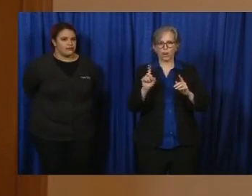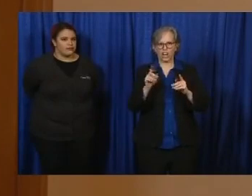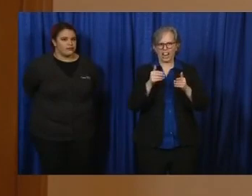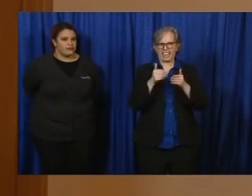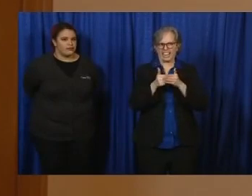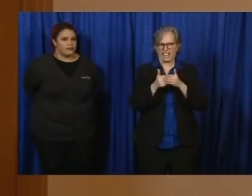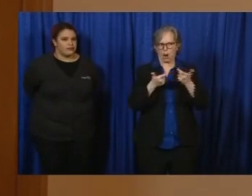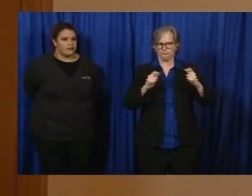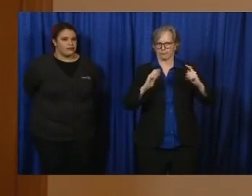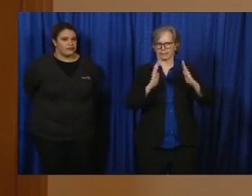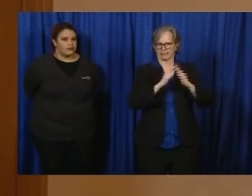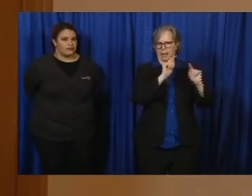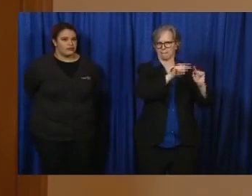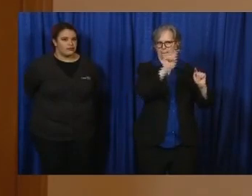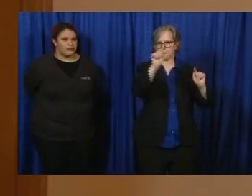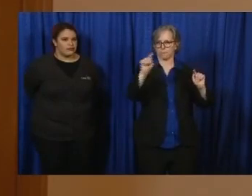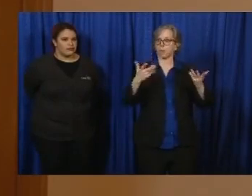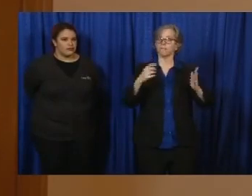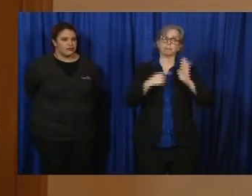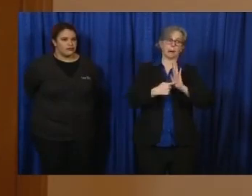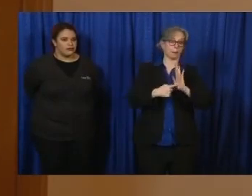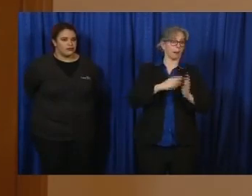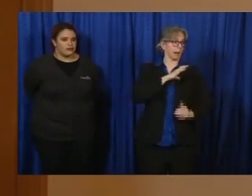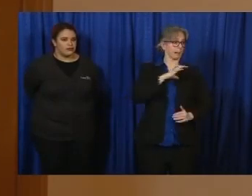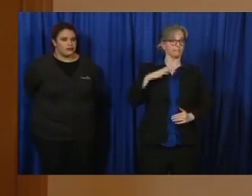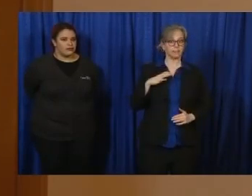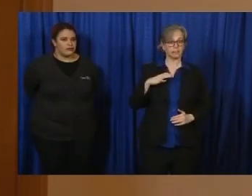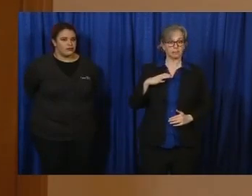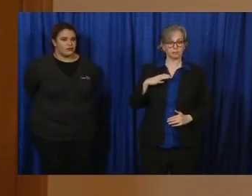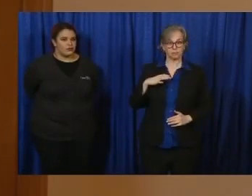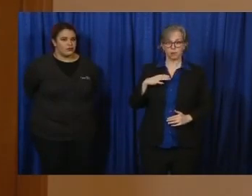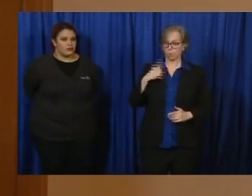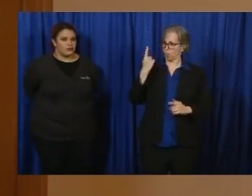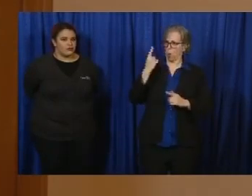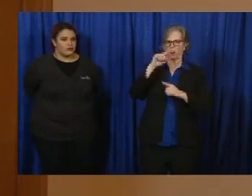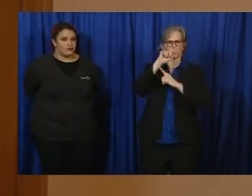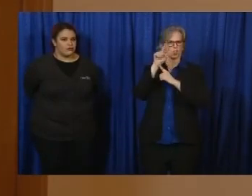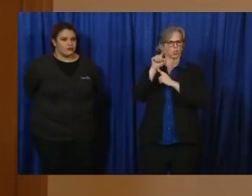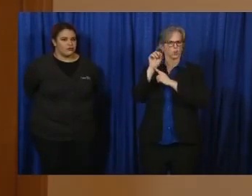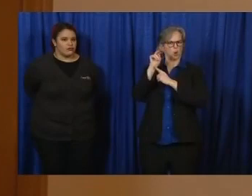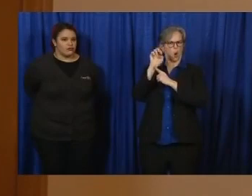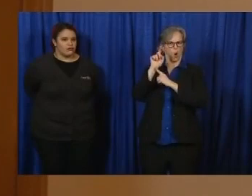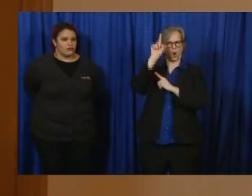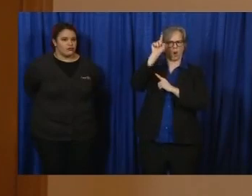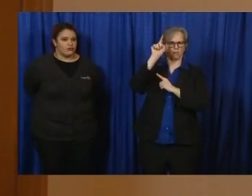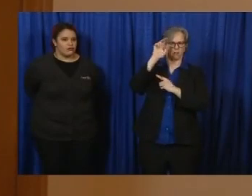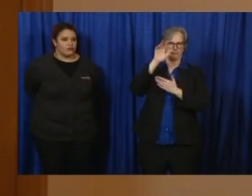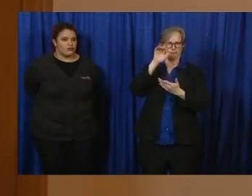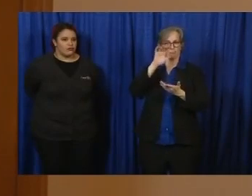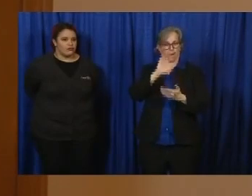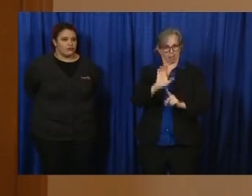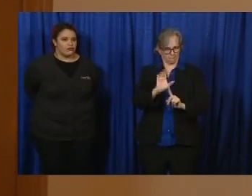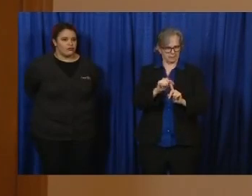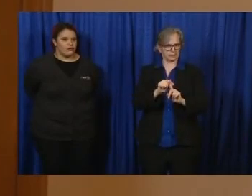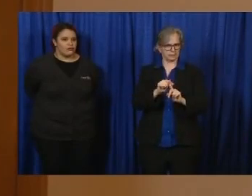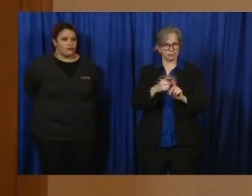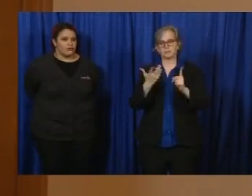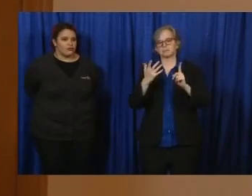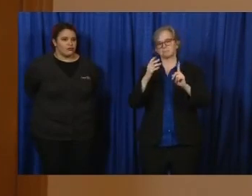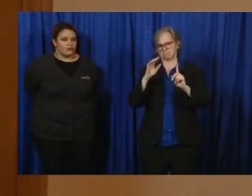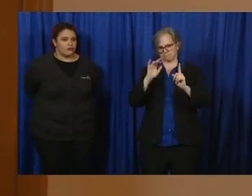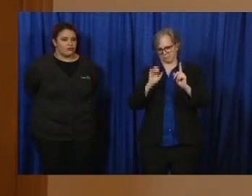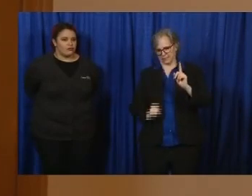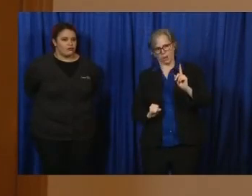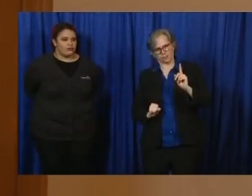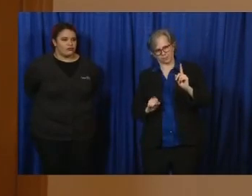be sort of one area across the northern part of our state. There's the middle area and more southern. And in